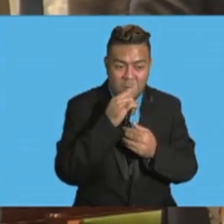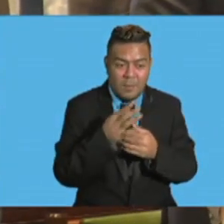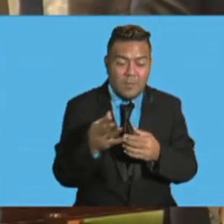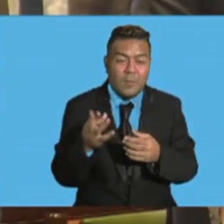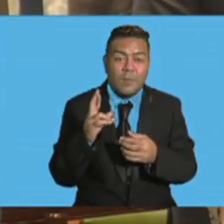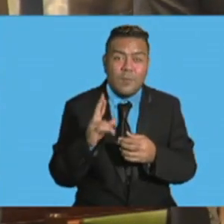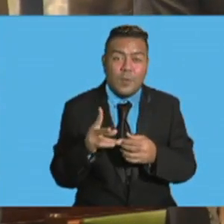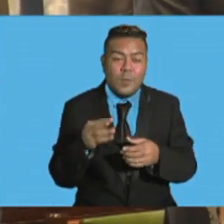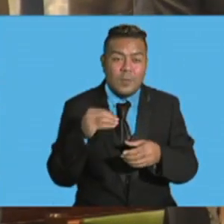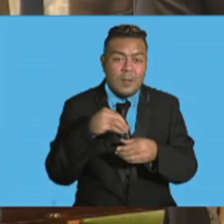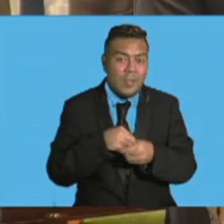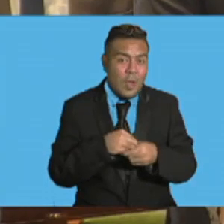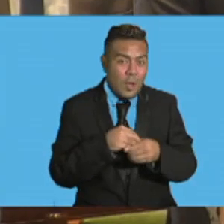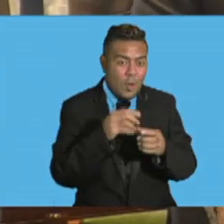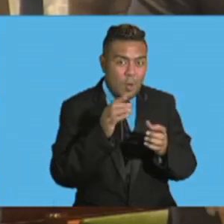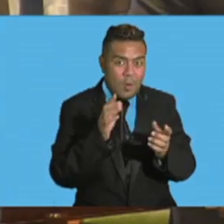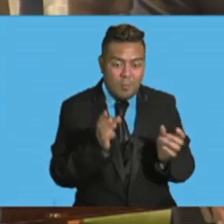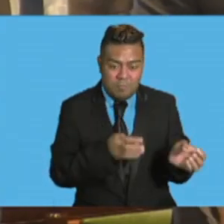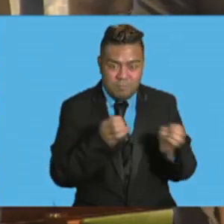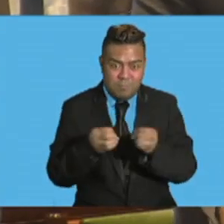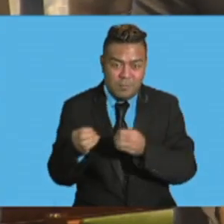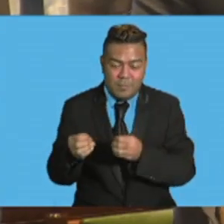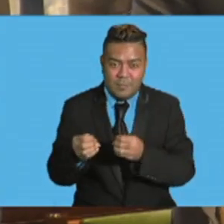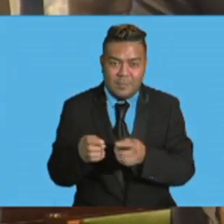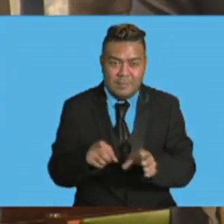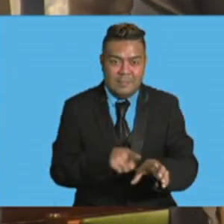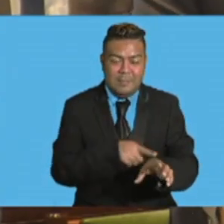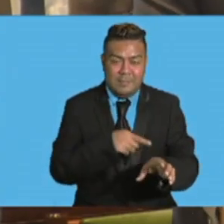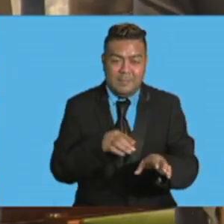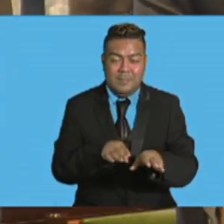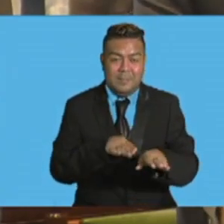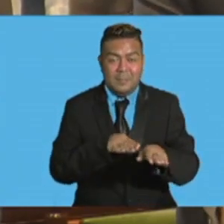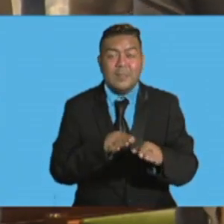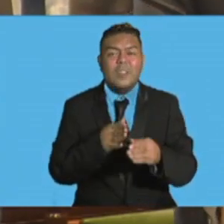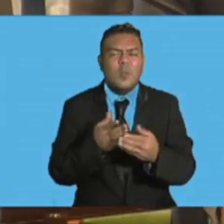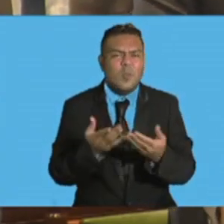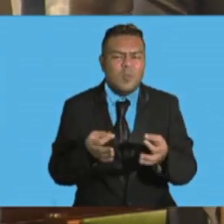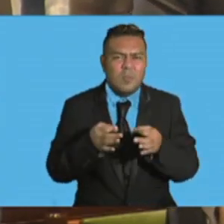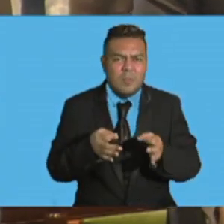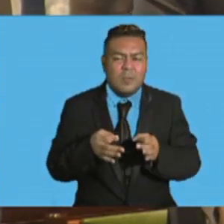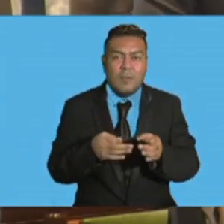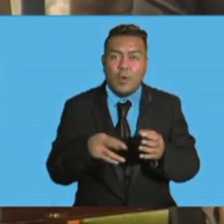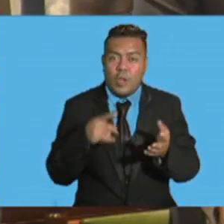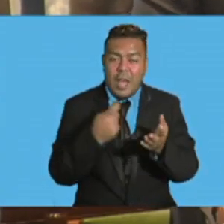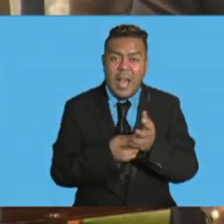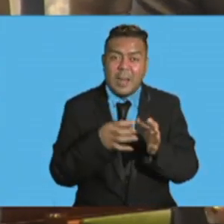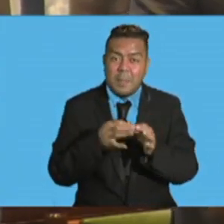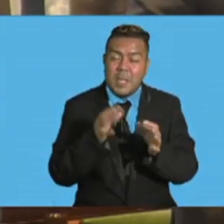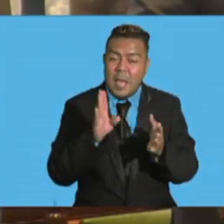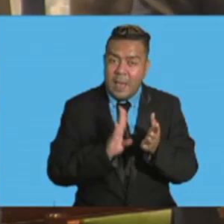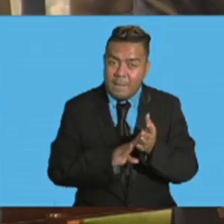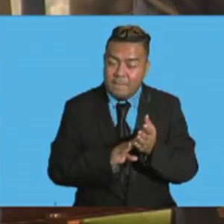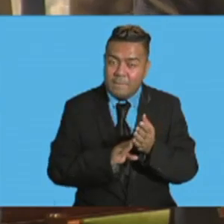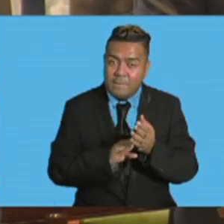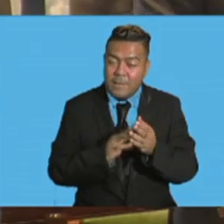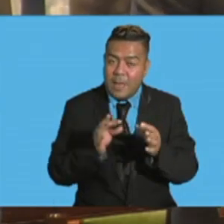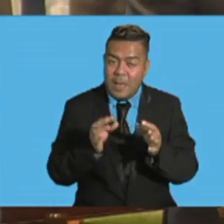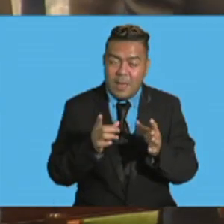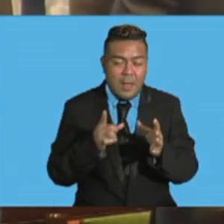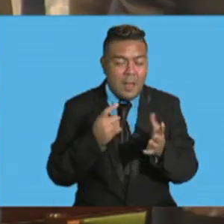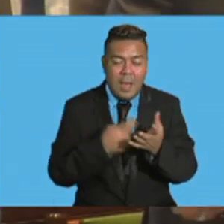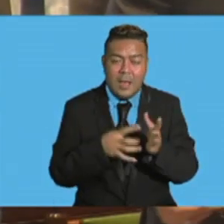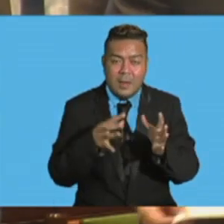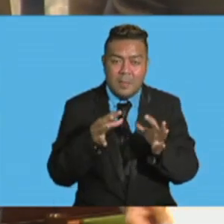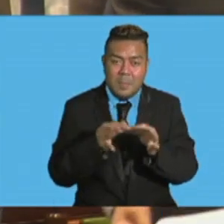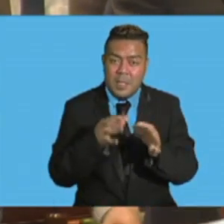for the logistic arrangements, the liaison officers from the Civil Service, the Reserve Bank of Fiji, the Ministry of Economy, the personal protection